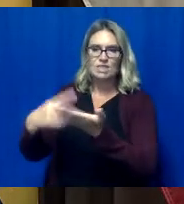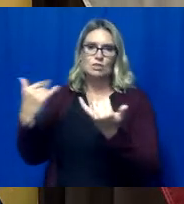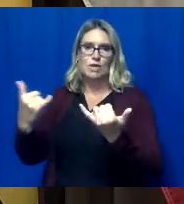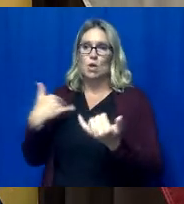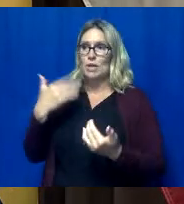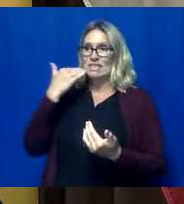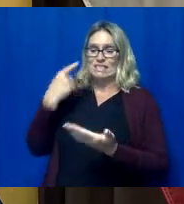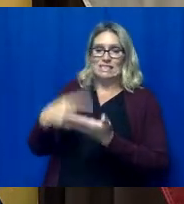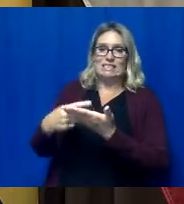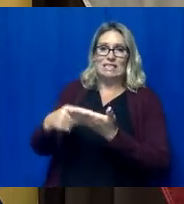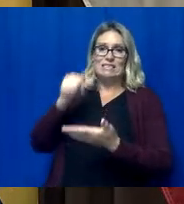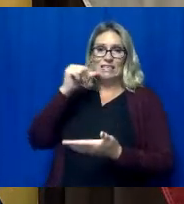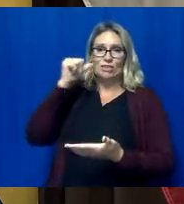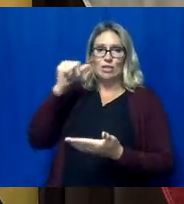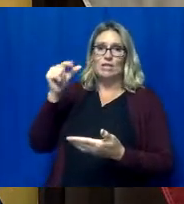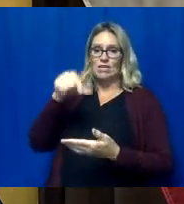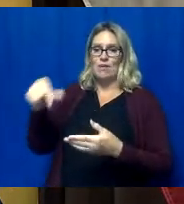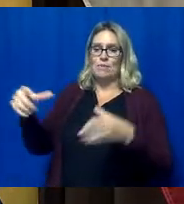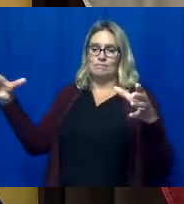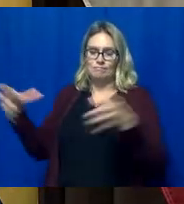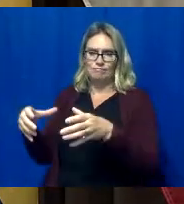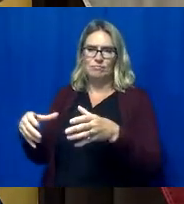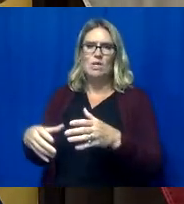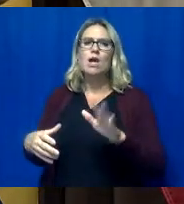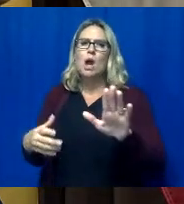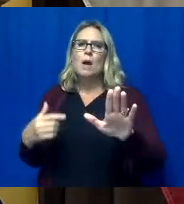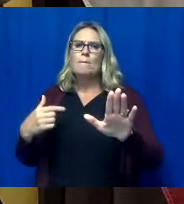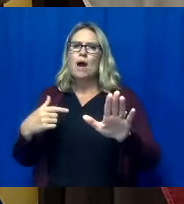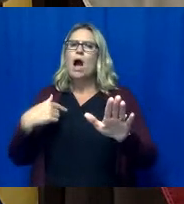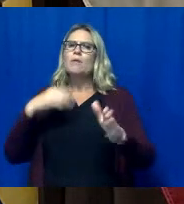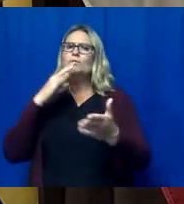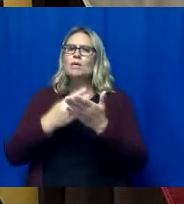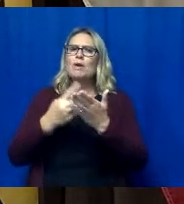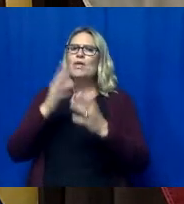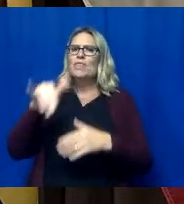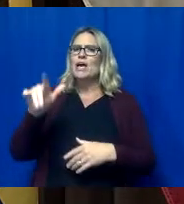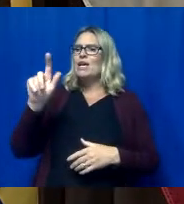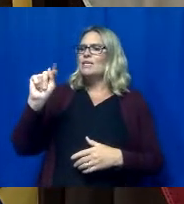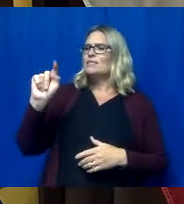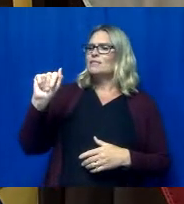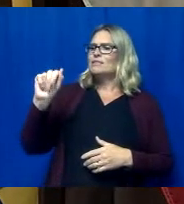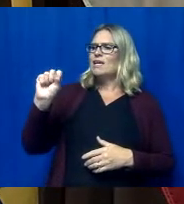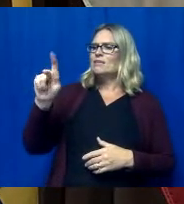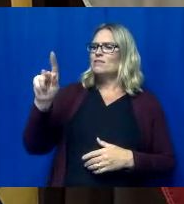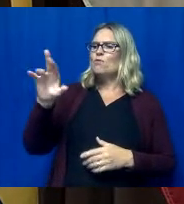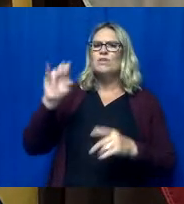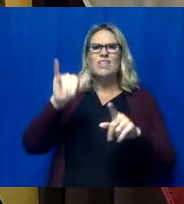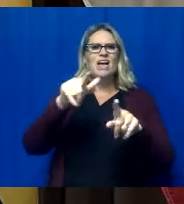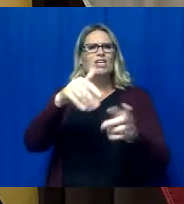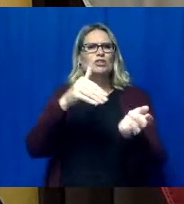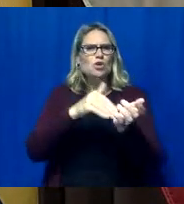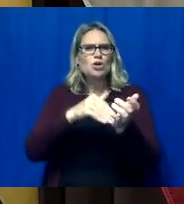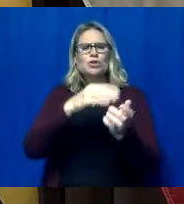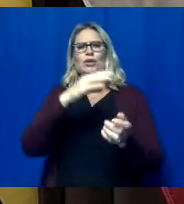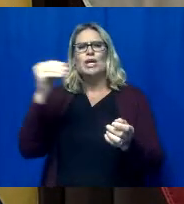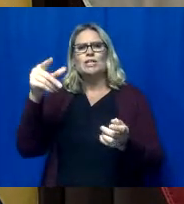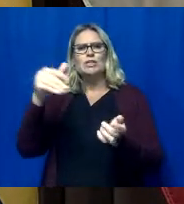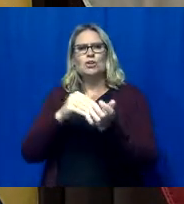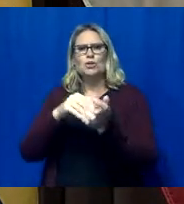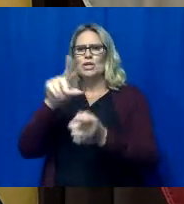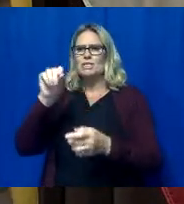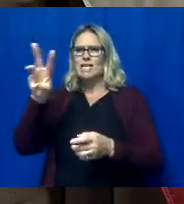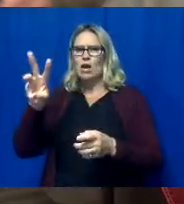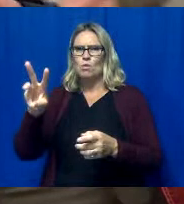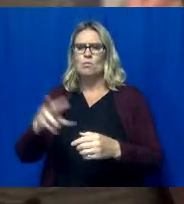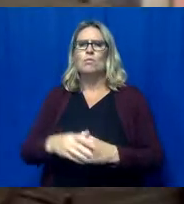yesterday. Okay, sorry, I was referencing the pandemic task force, the one that Dr. Russell was in and Dr. Dow. Okay, sorry, the